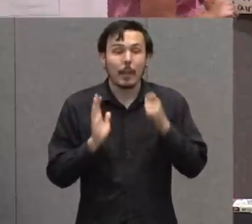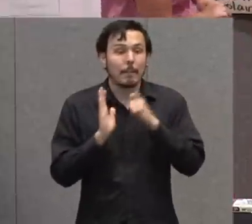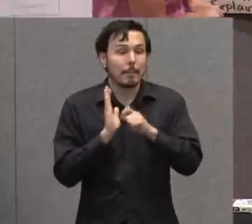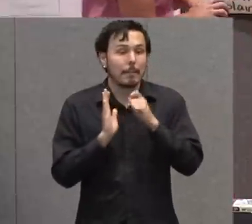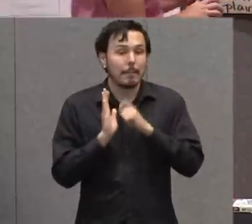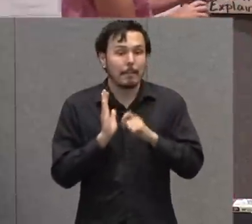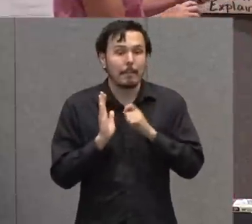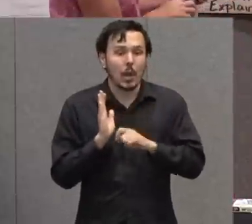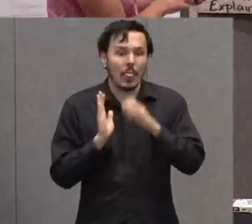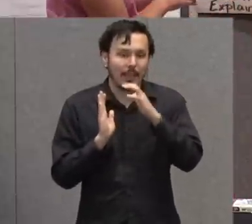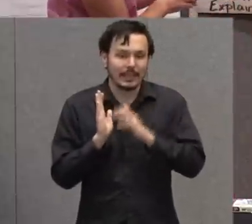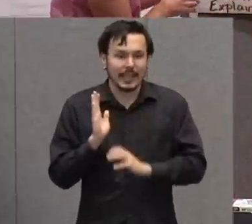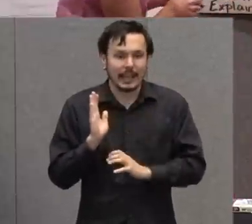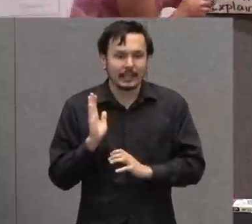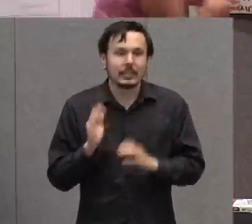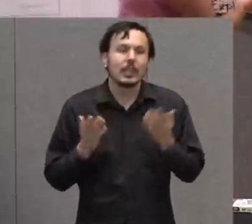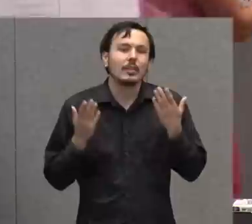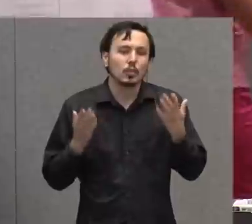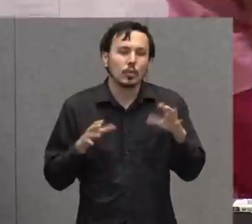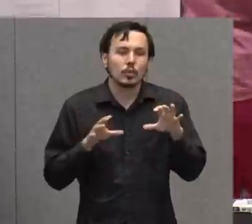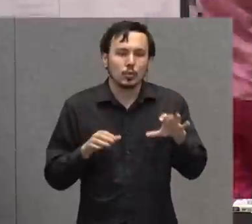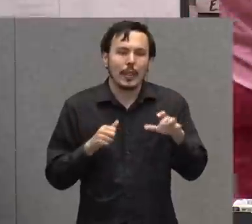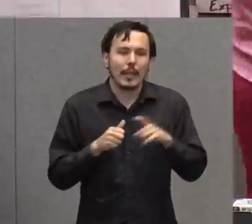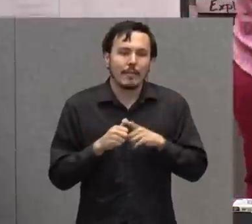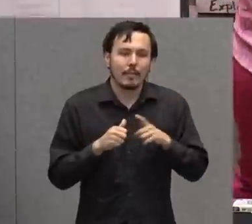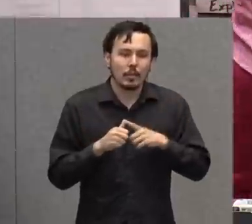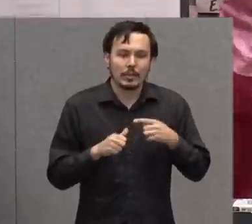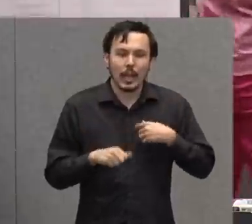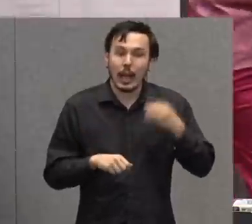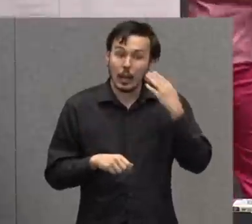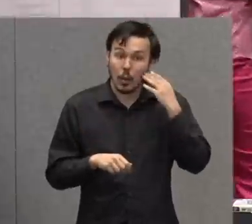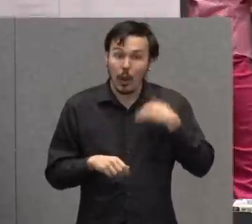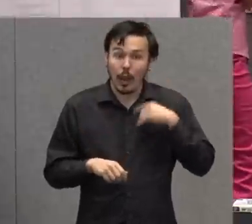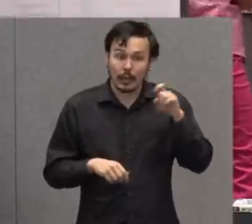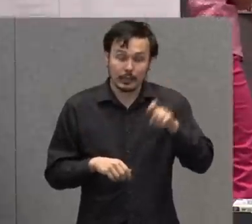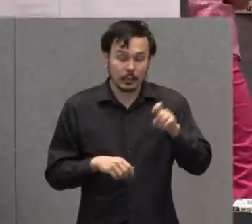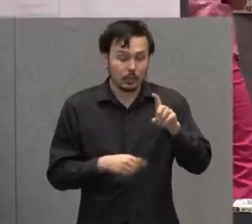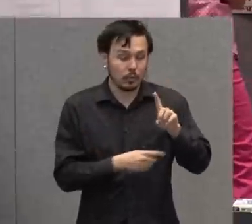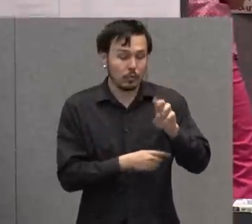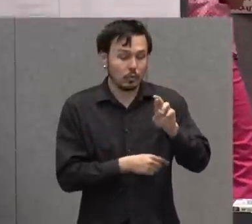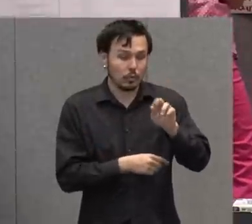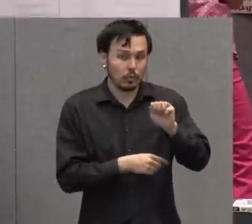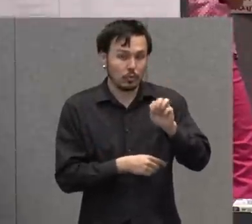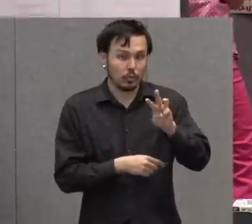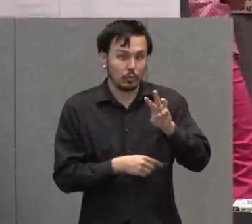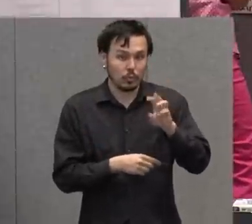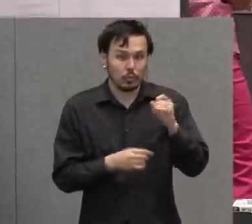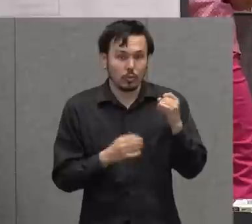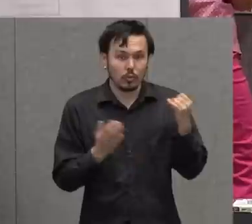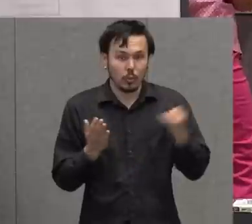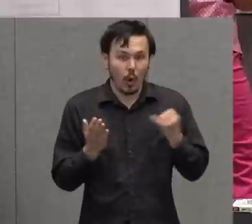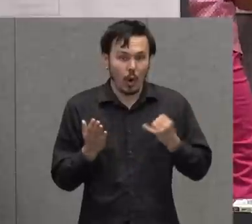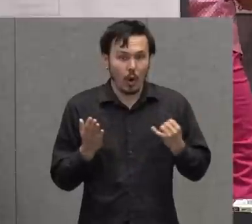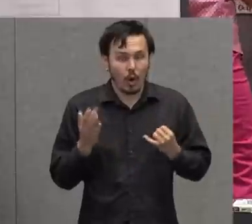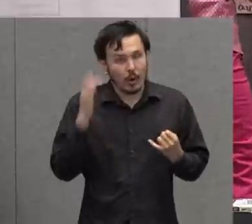text, so let's go ahead and do that. I know I am to draw pattern four.